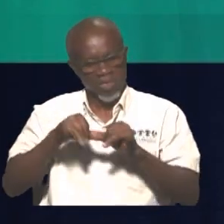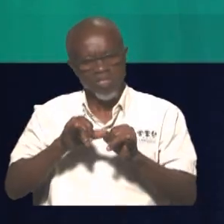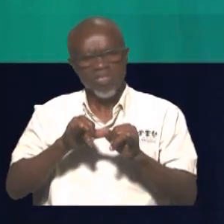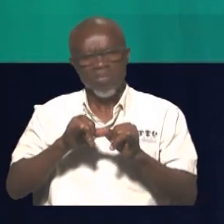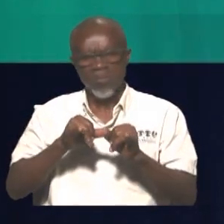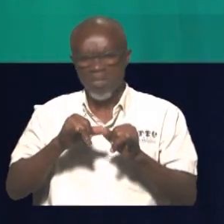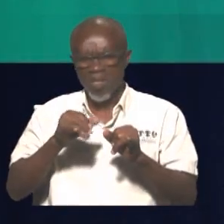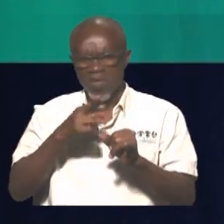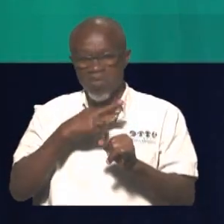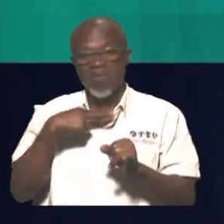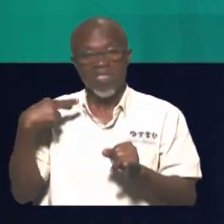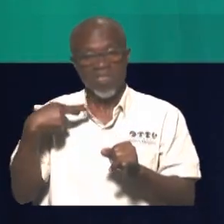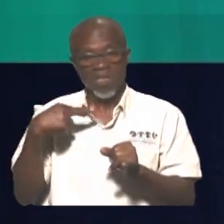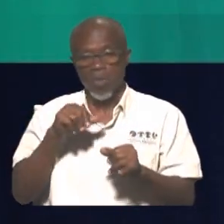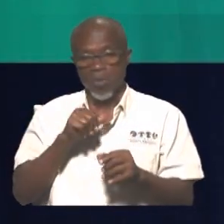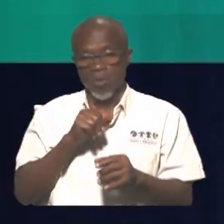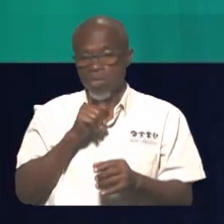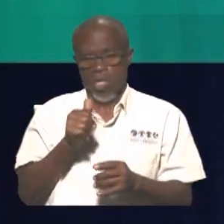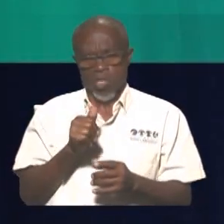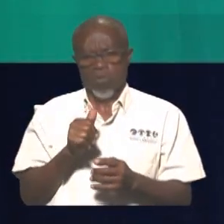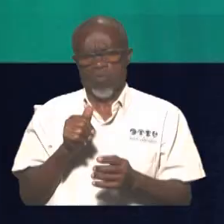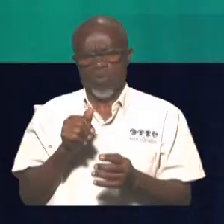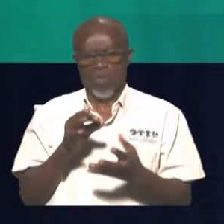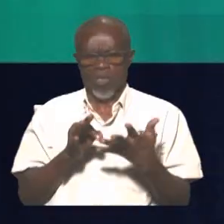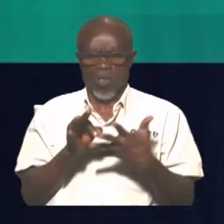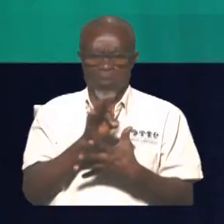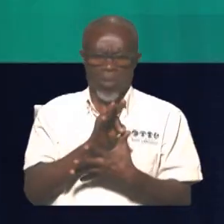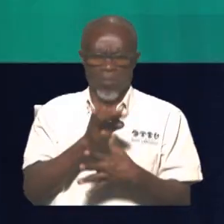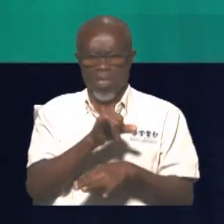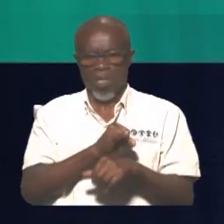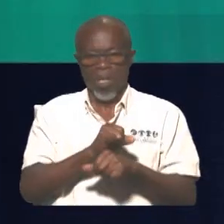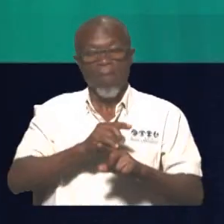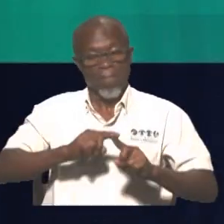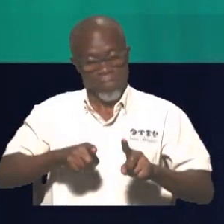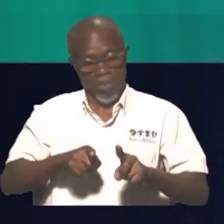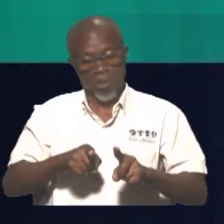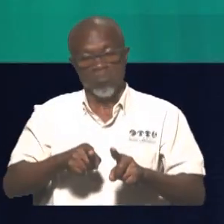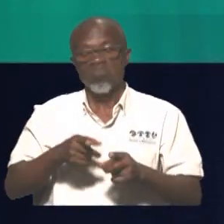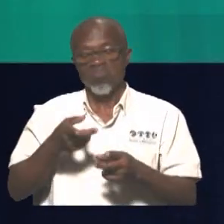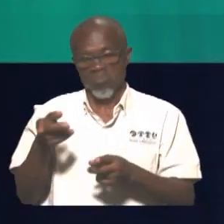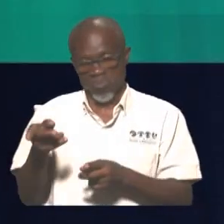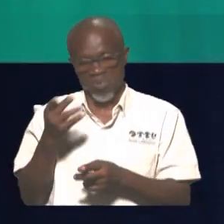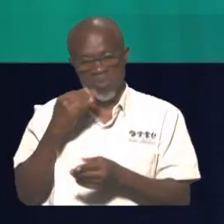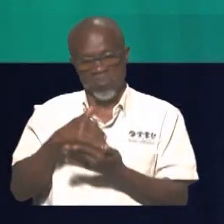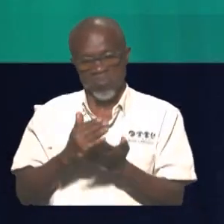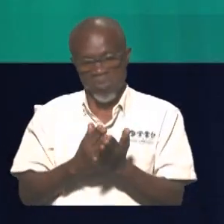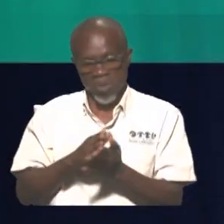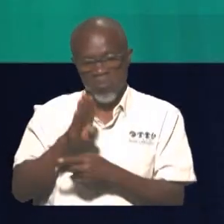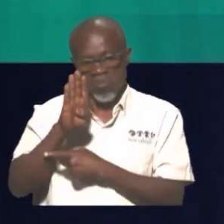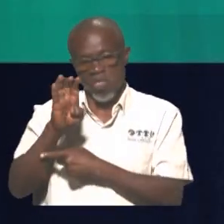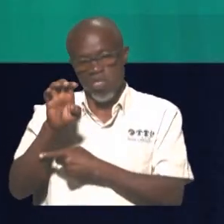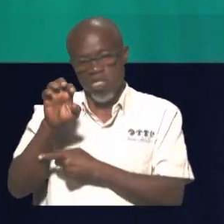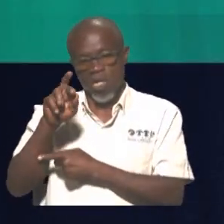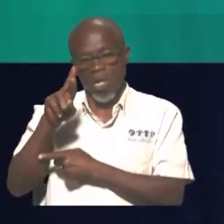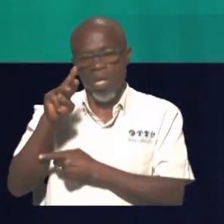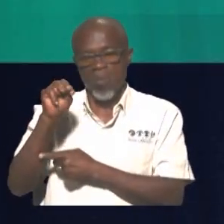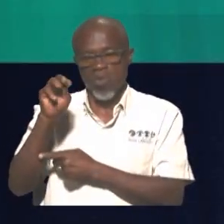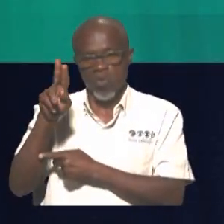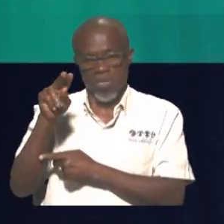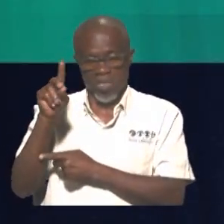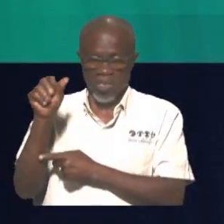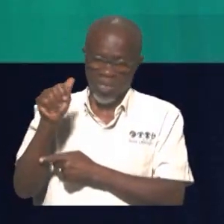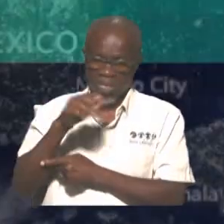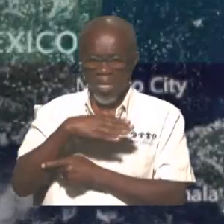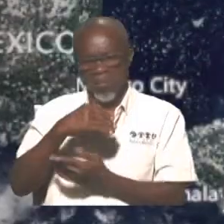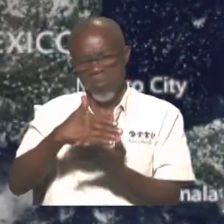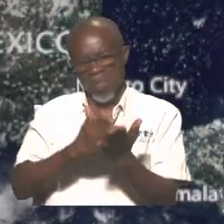less of a threat to most of our Caribbean islands, but still a threat to Bermuda and parts of the U.S. I am Zina James. Let's